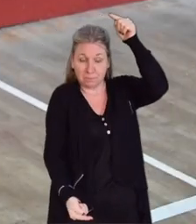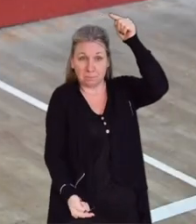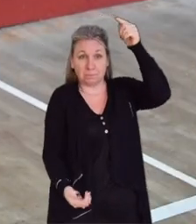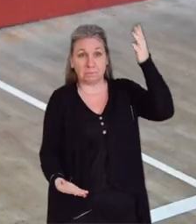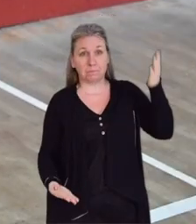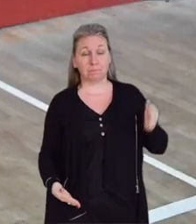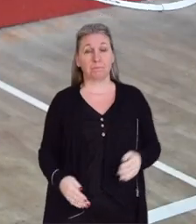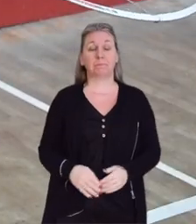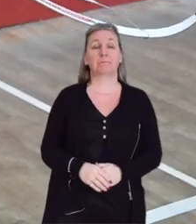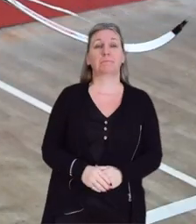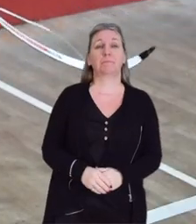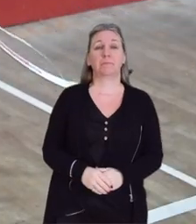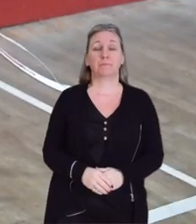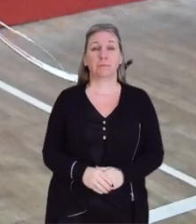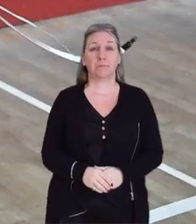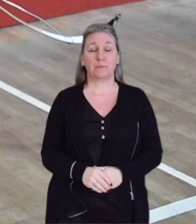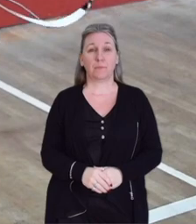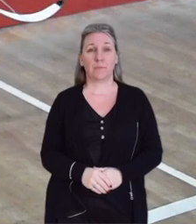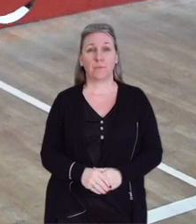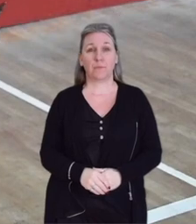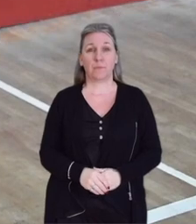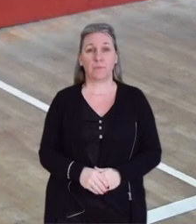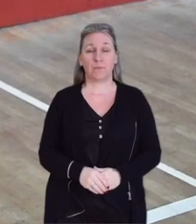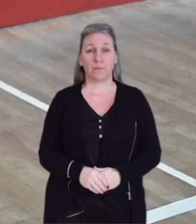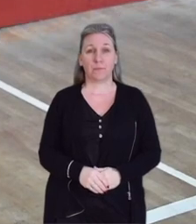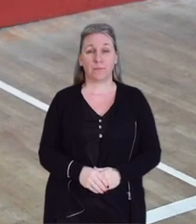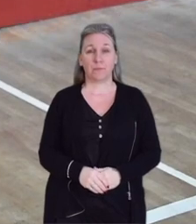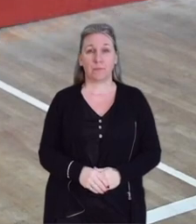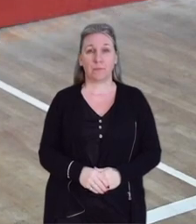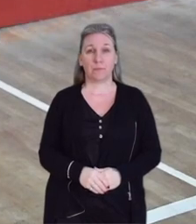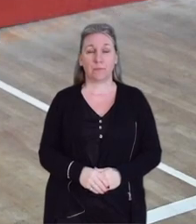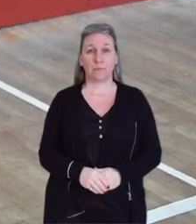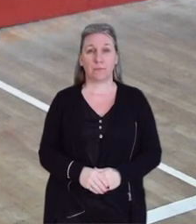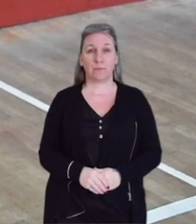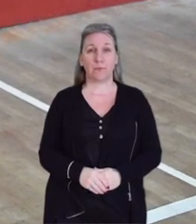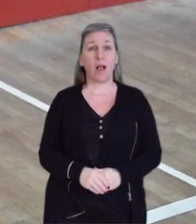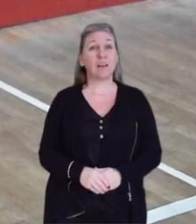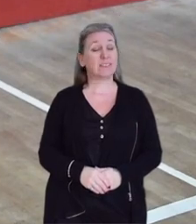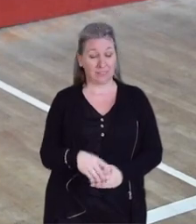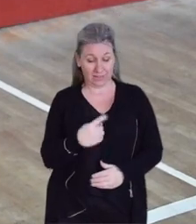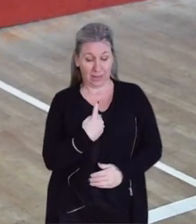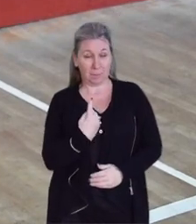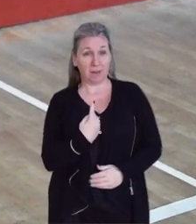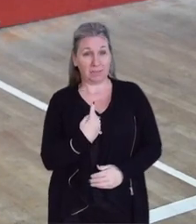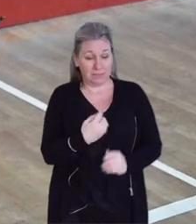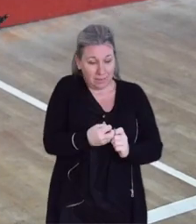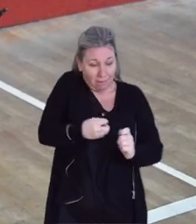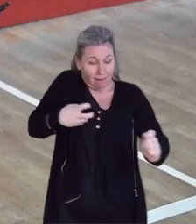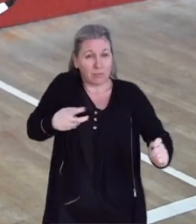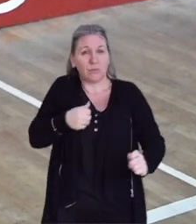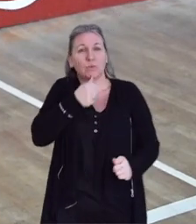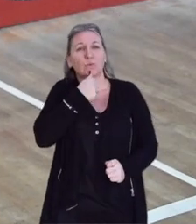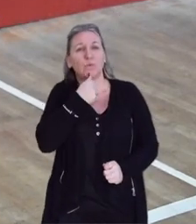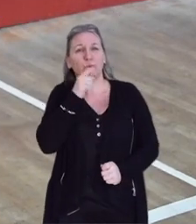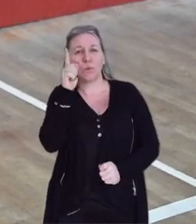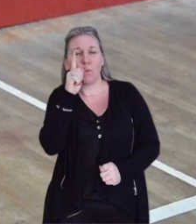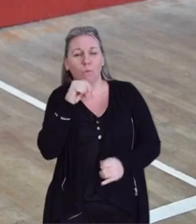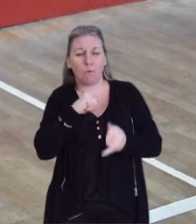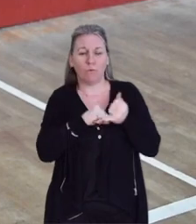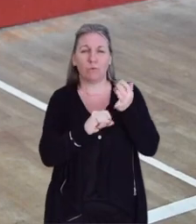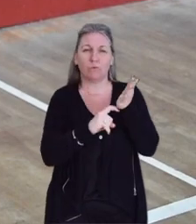limb. The smaller loop simply hooks onto the other end. The archer then uses a piece of equipment called a